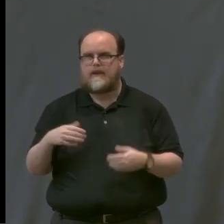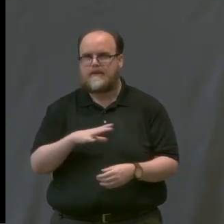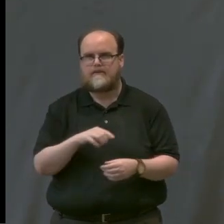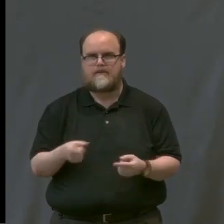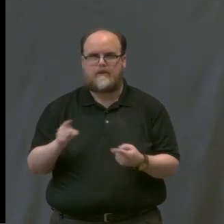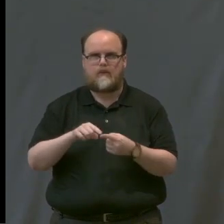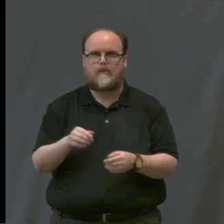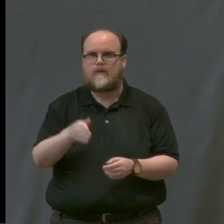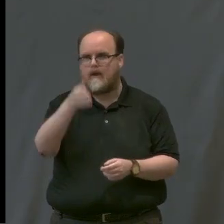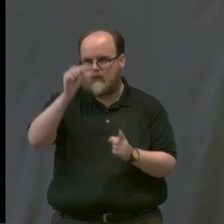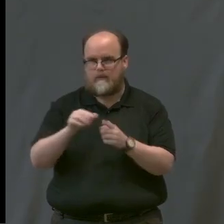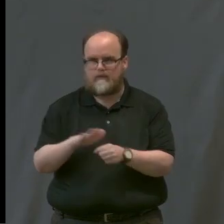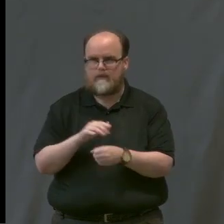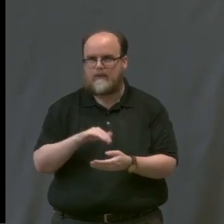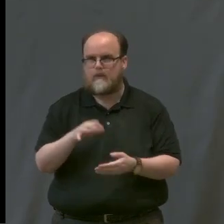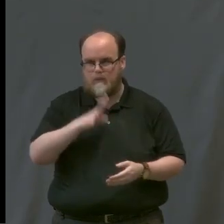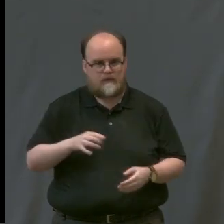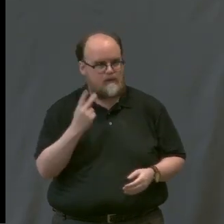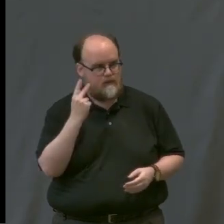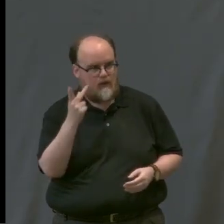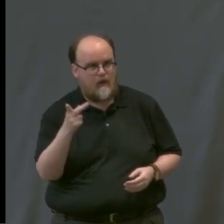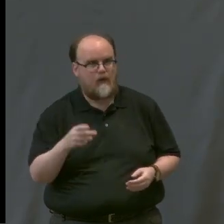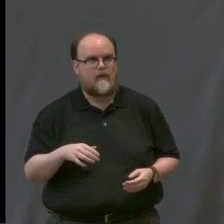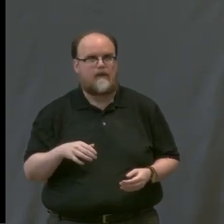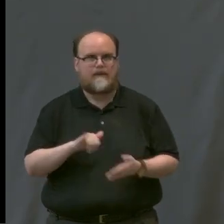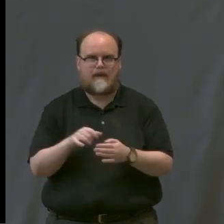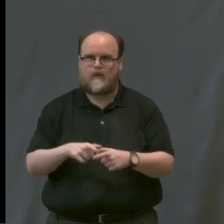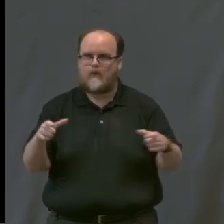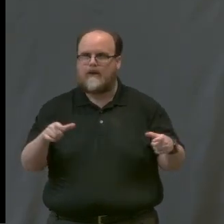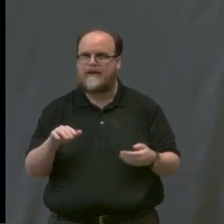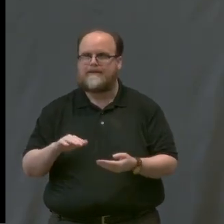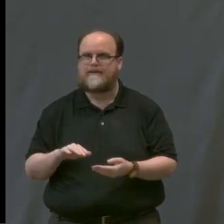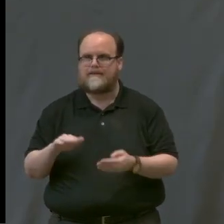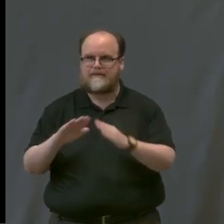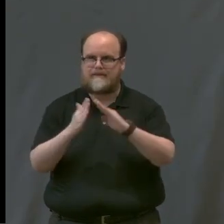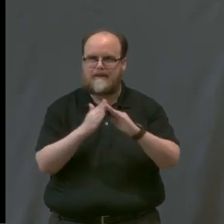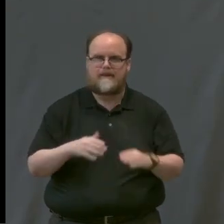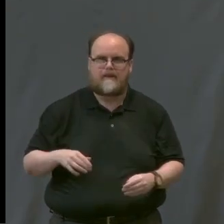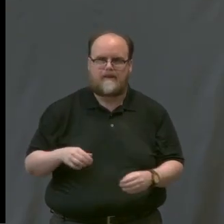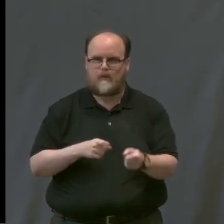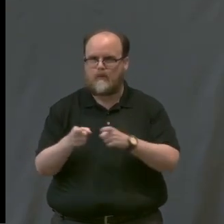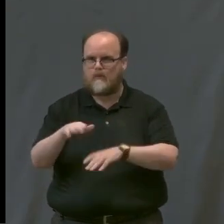fulfilled. And the woman you saw is that great city which reigns over the kings of the earth.